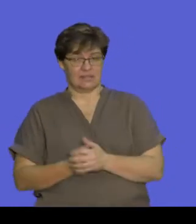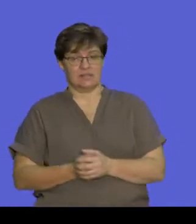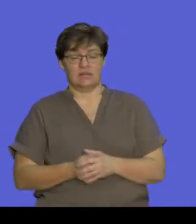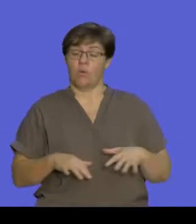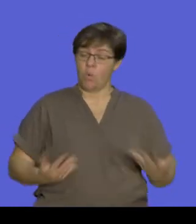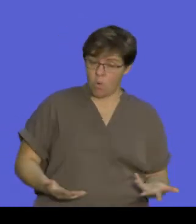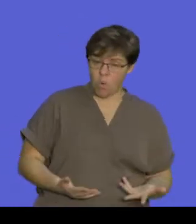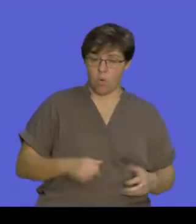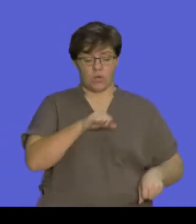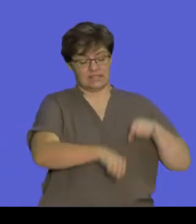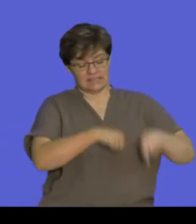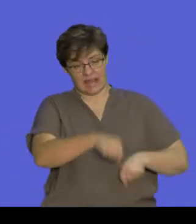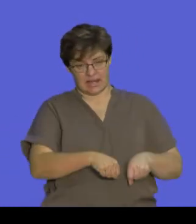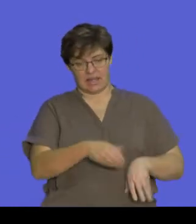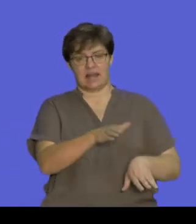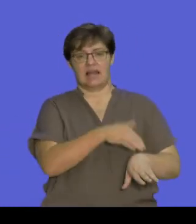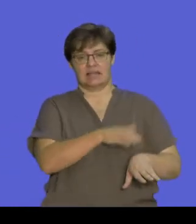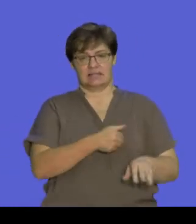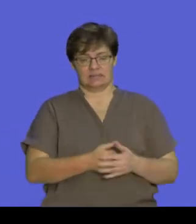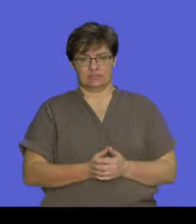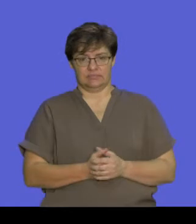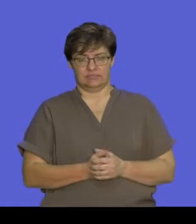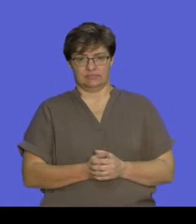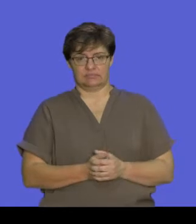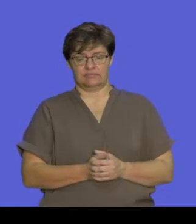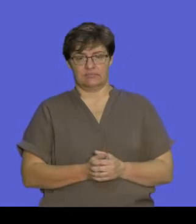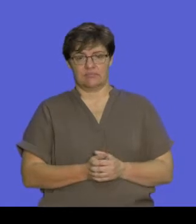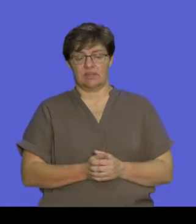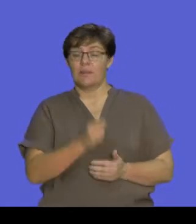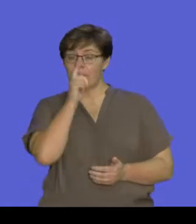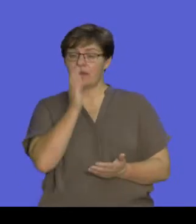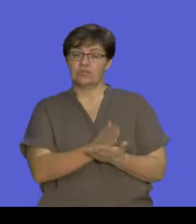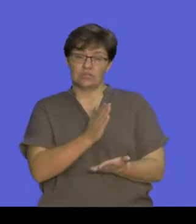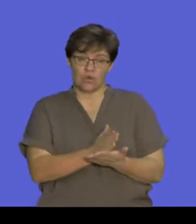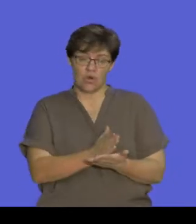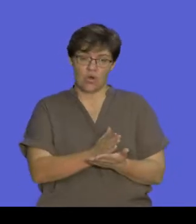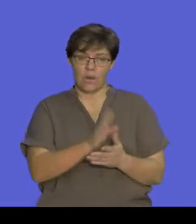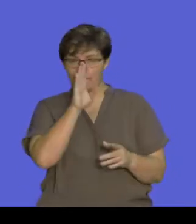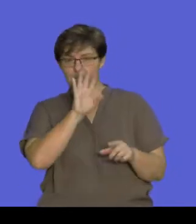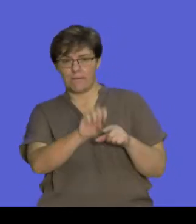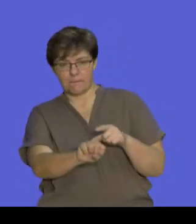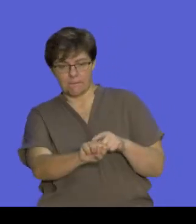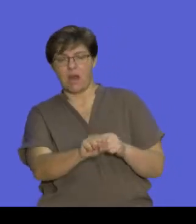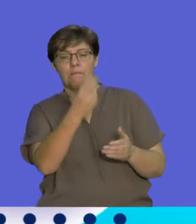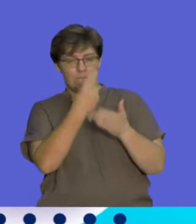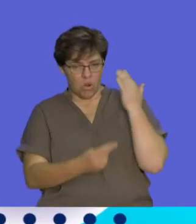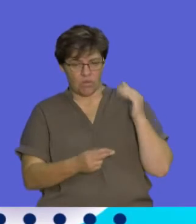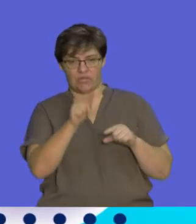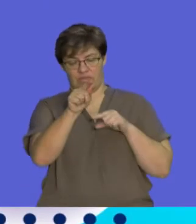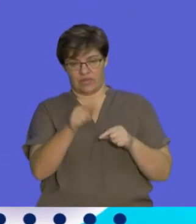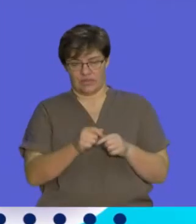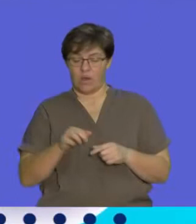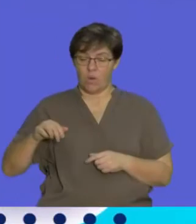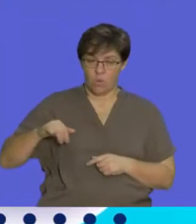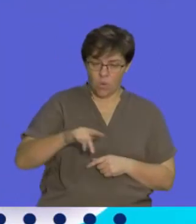or cycling and late. Please make sure that you recognize it's both of those,